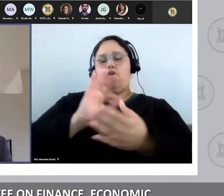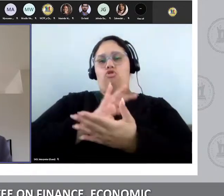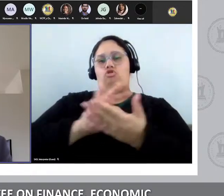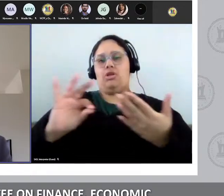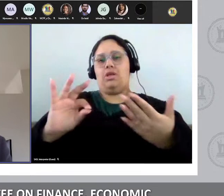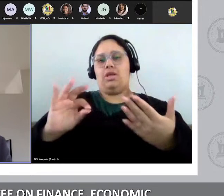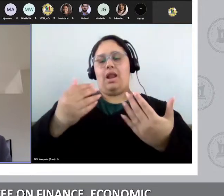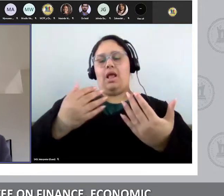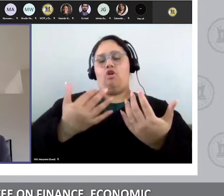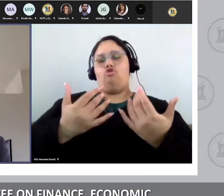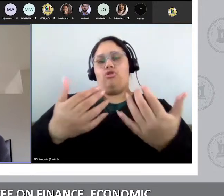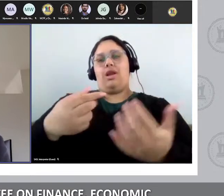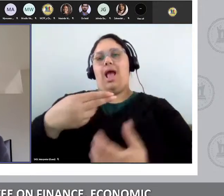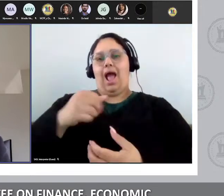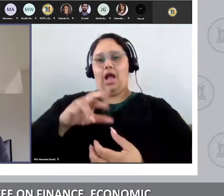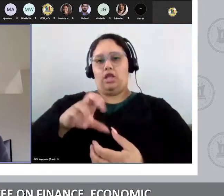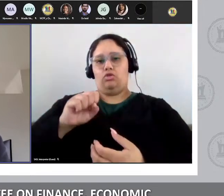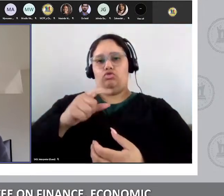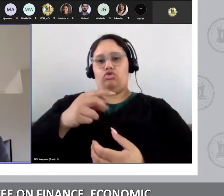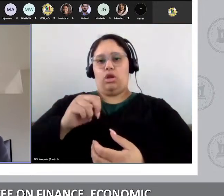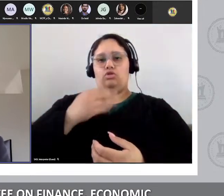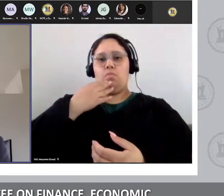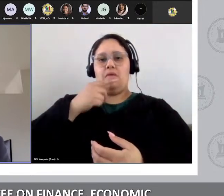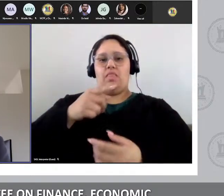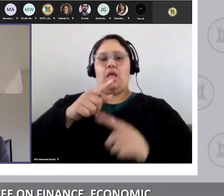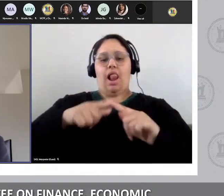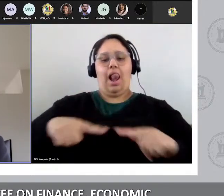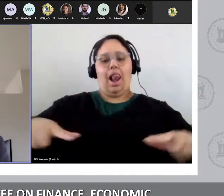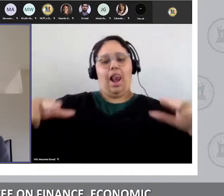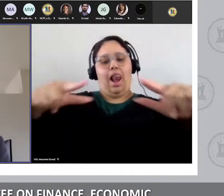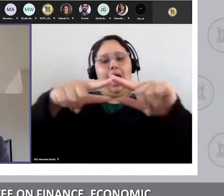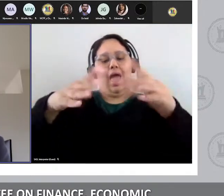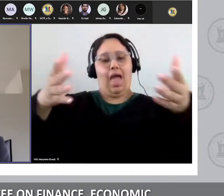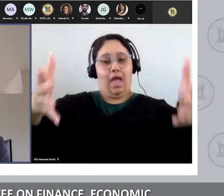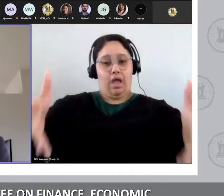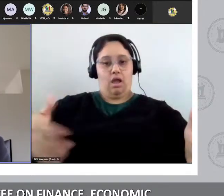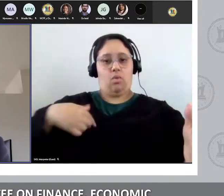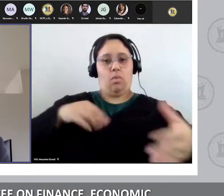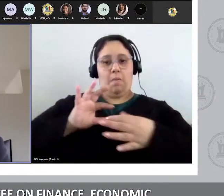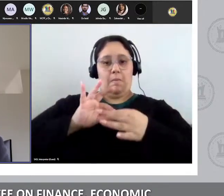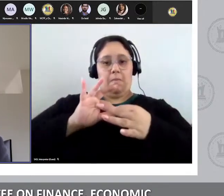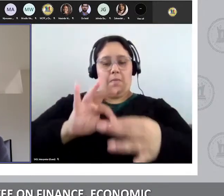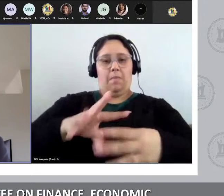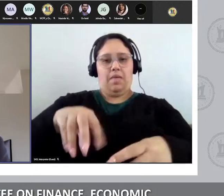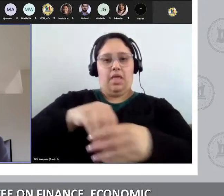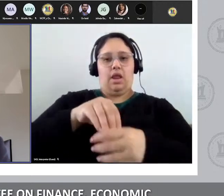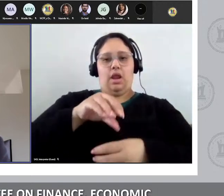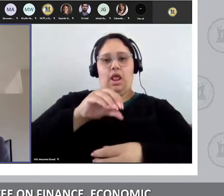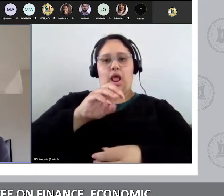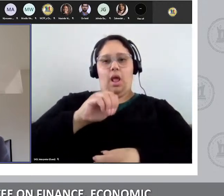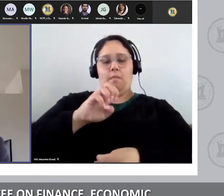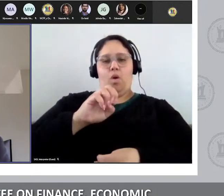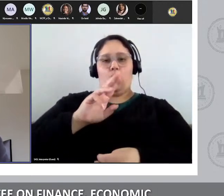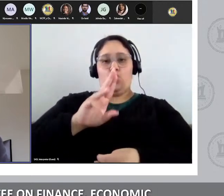So here it is really a place, piece of land that we are committing in the MOE to provide to